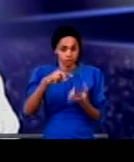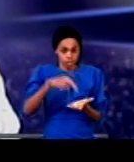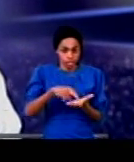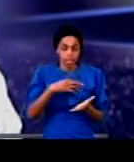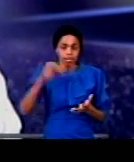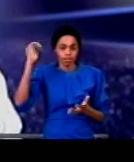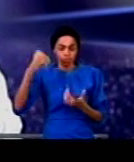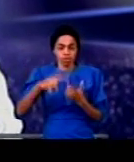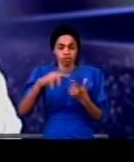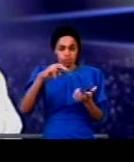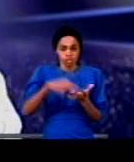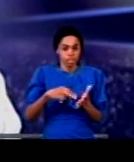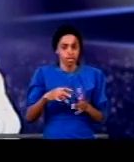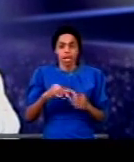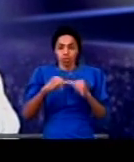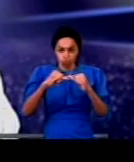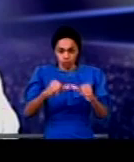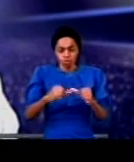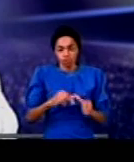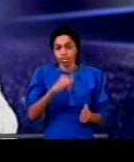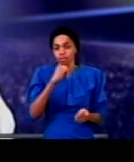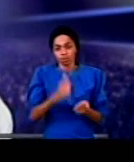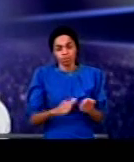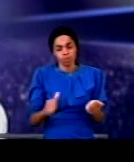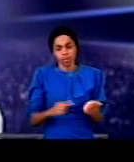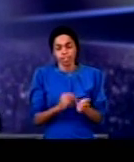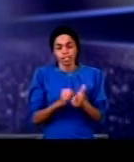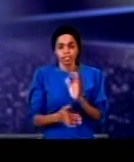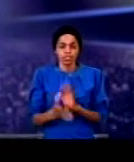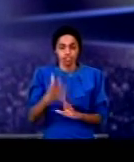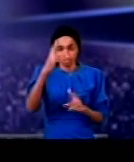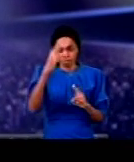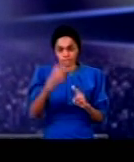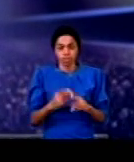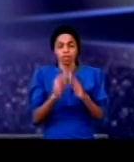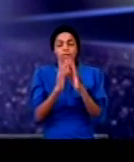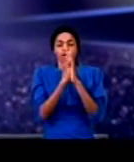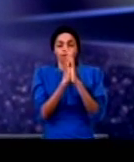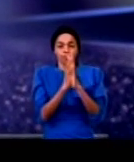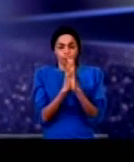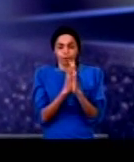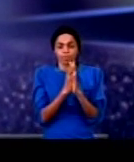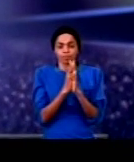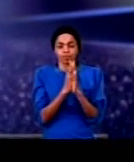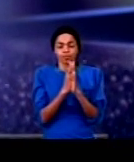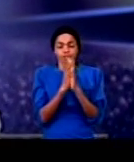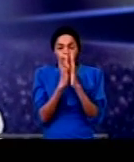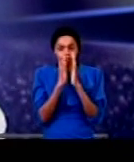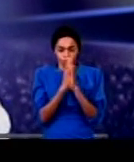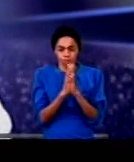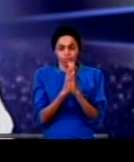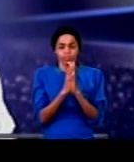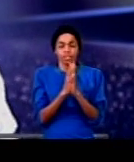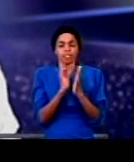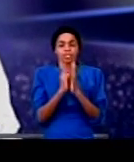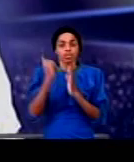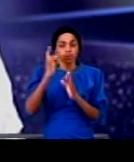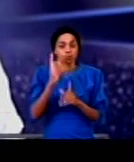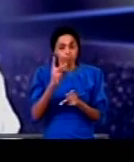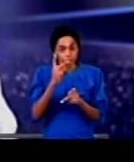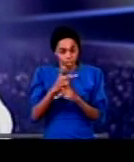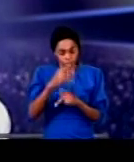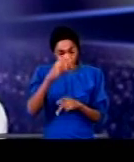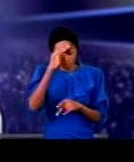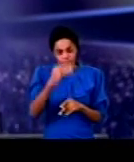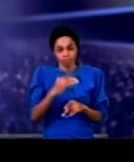to continue in the faith, and that we must through much tribulation enter into the kingdom of God. Yes, tribulation will be there, but the grace of